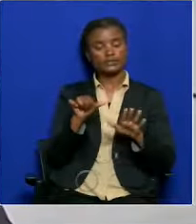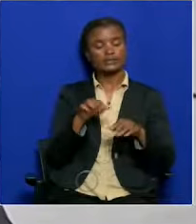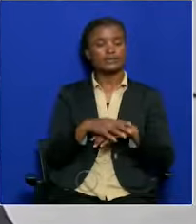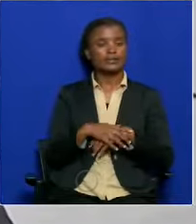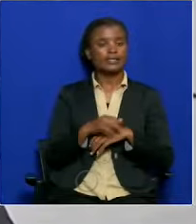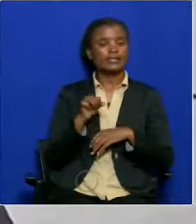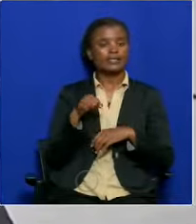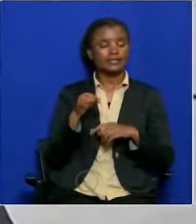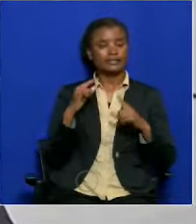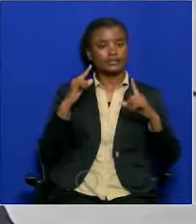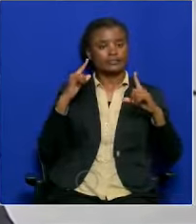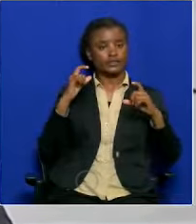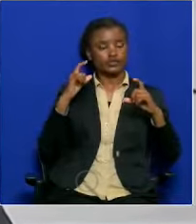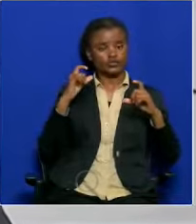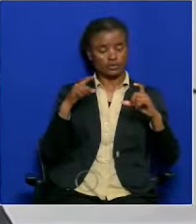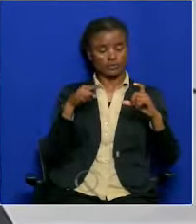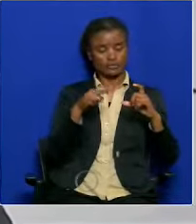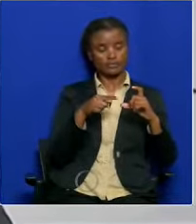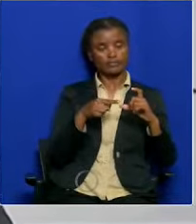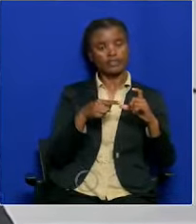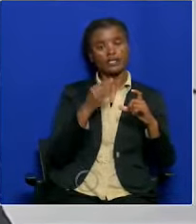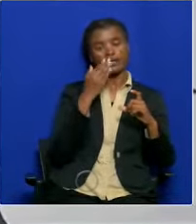screenshot.